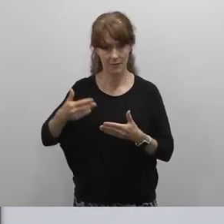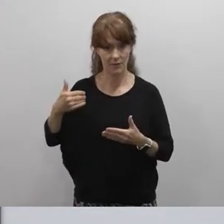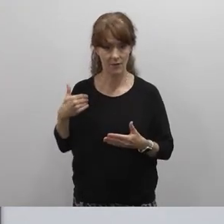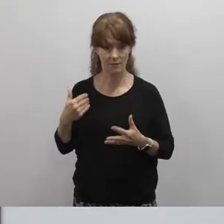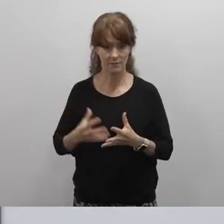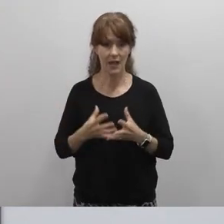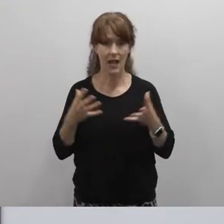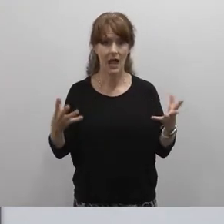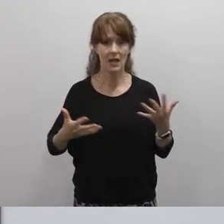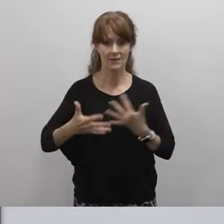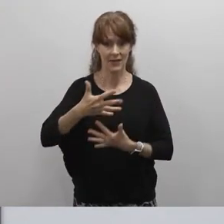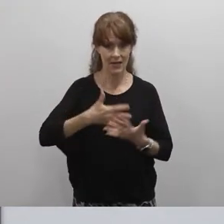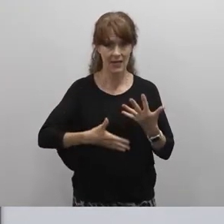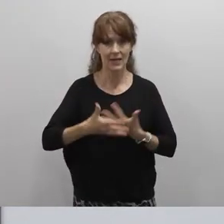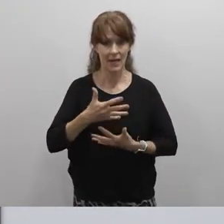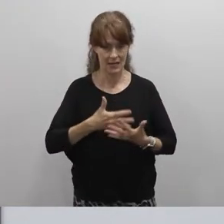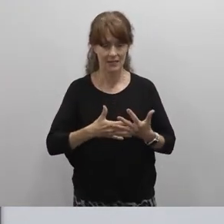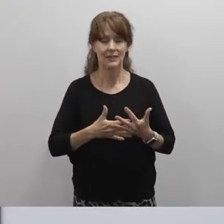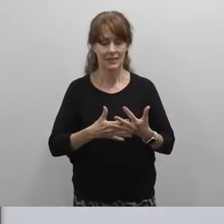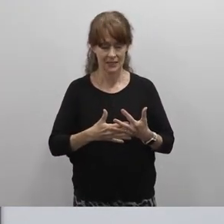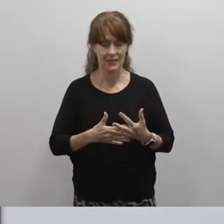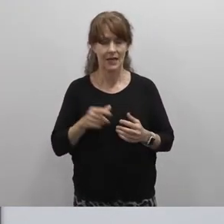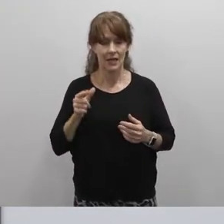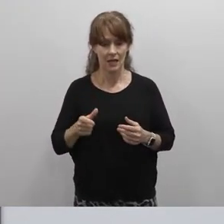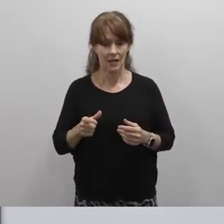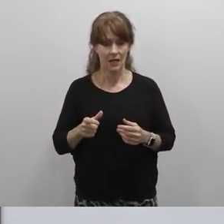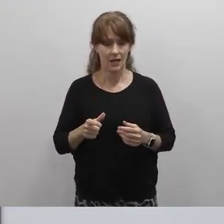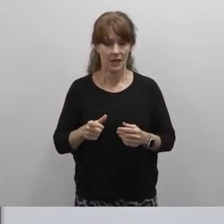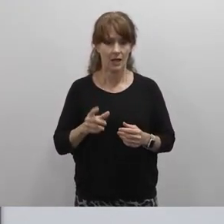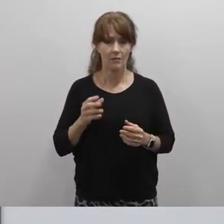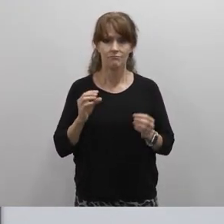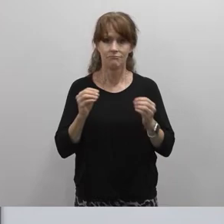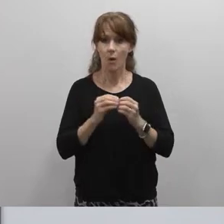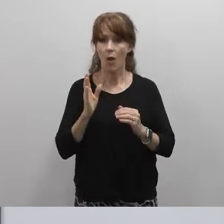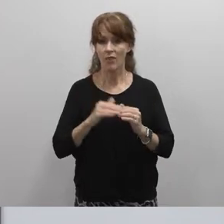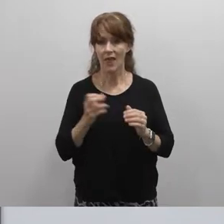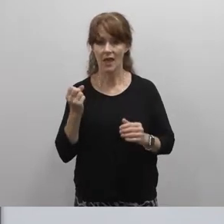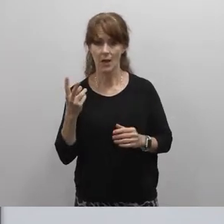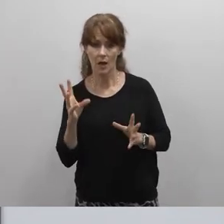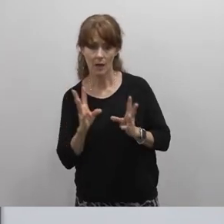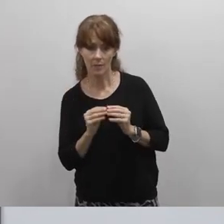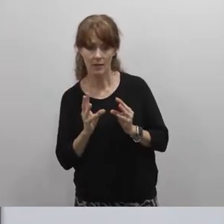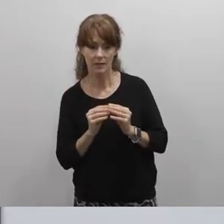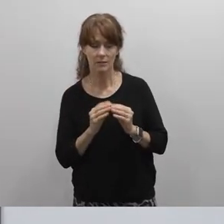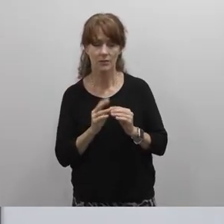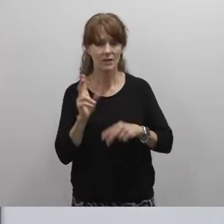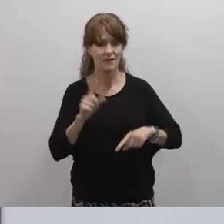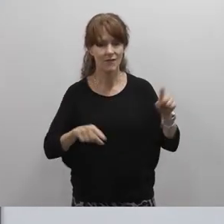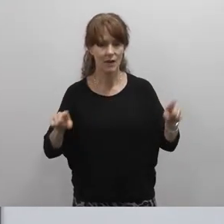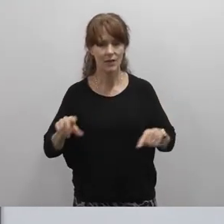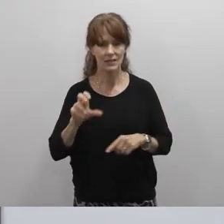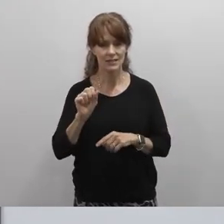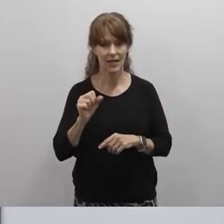there was a lot of engagement, this was over a dozen meetings with various stakeholders.